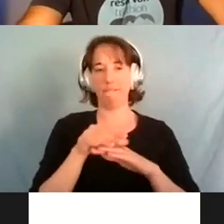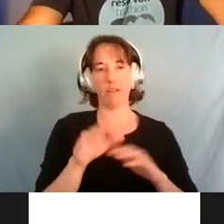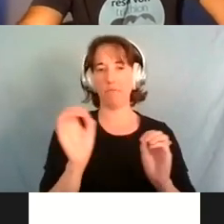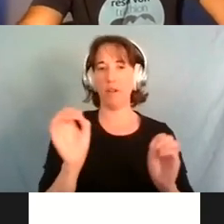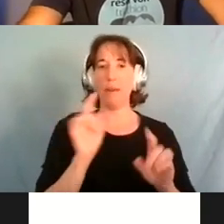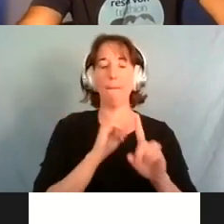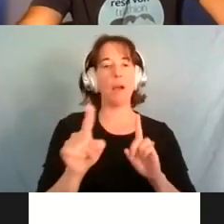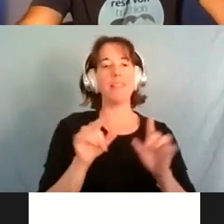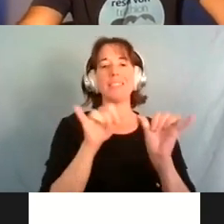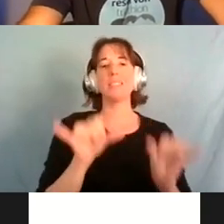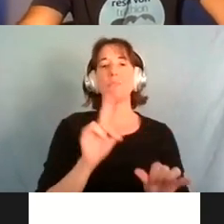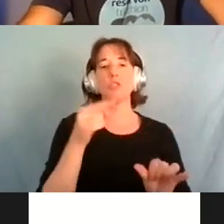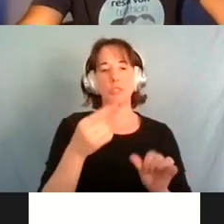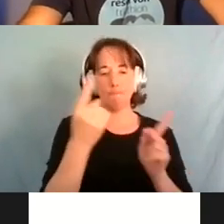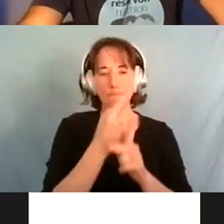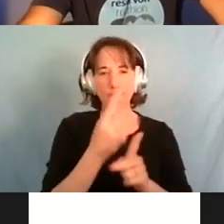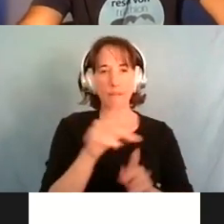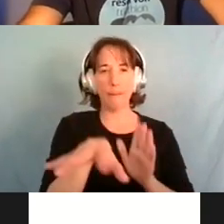possible response.